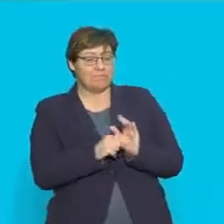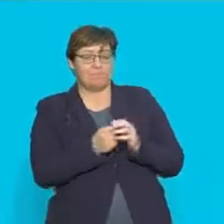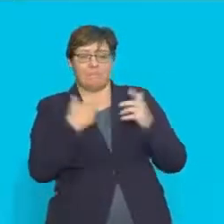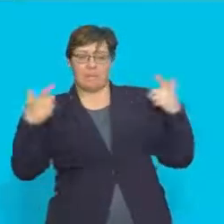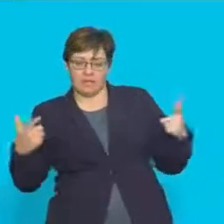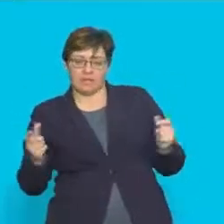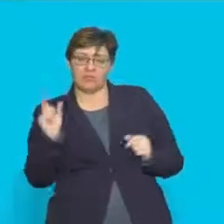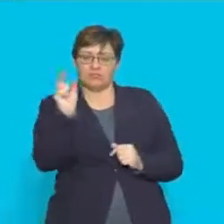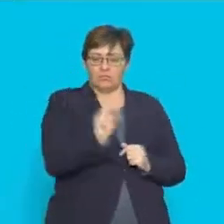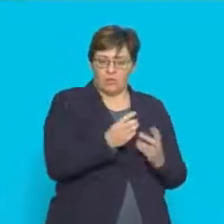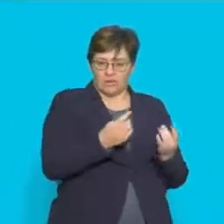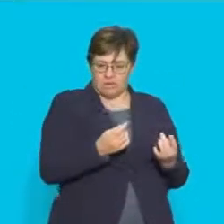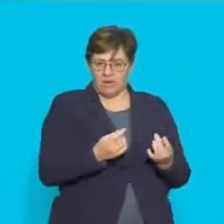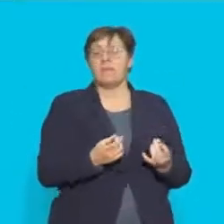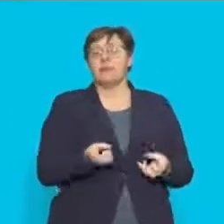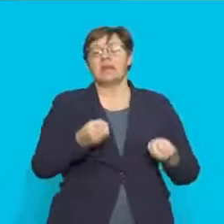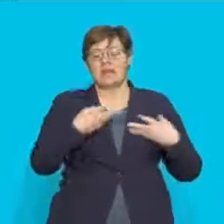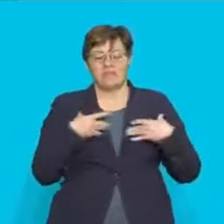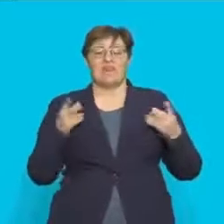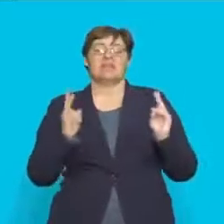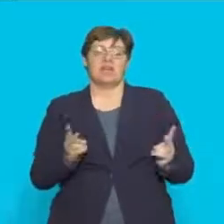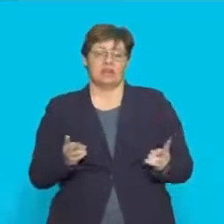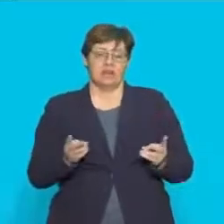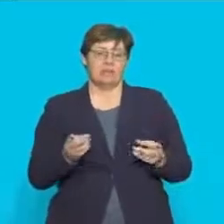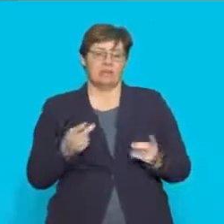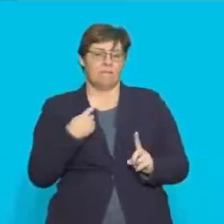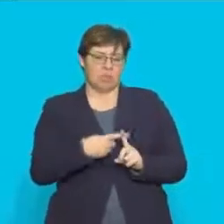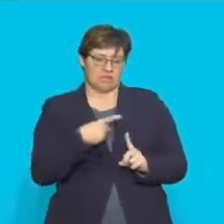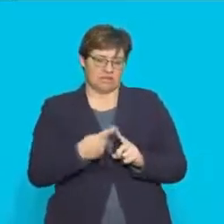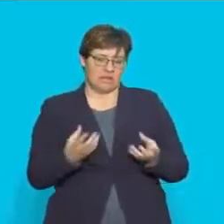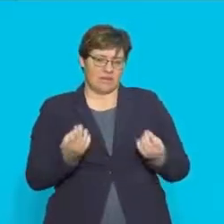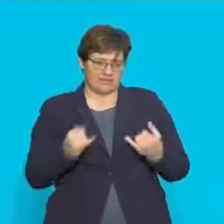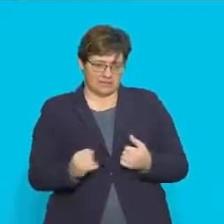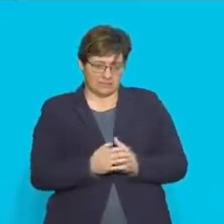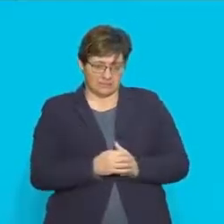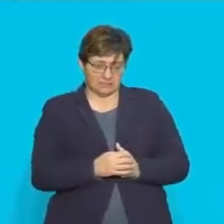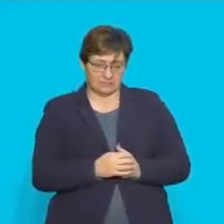big number to a small number, it does give you a positive number.